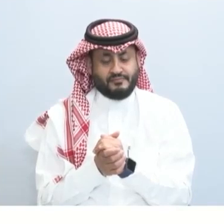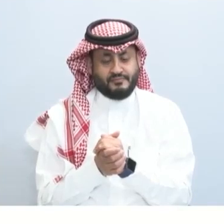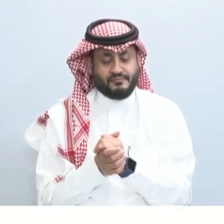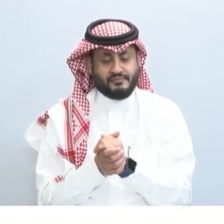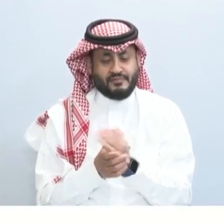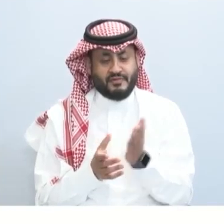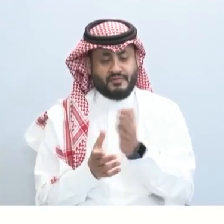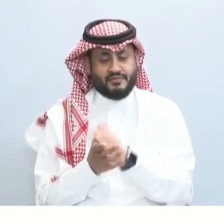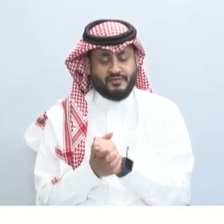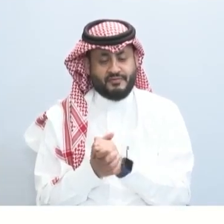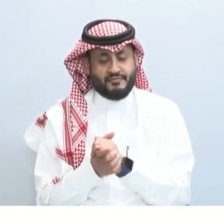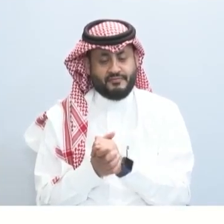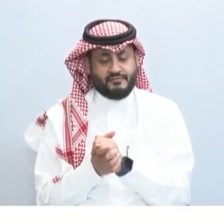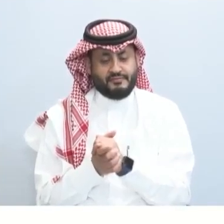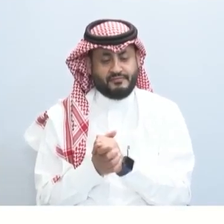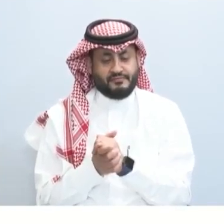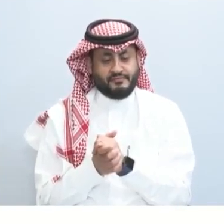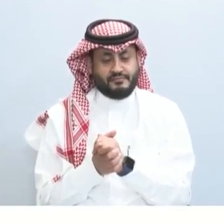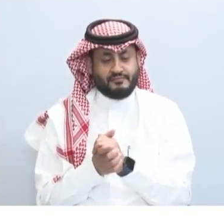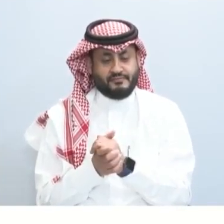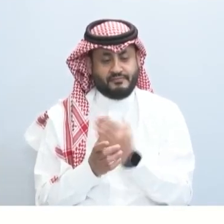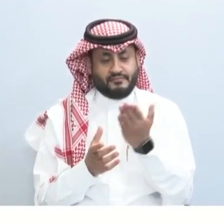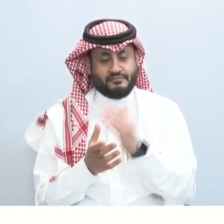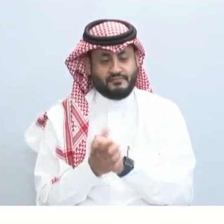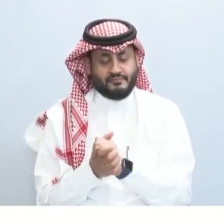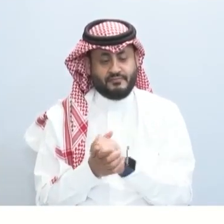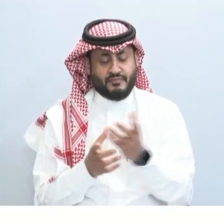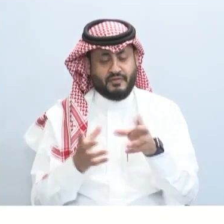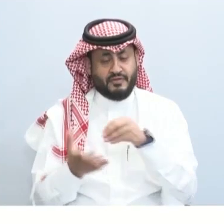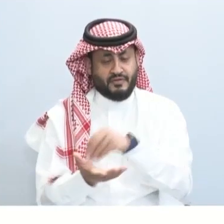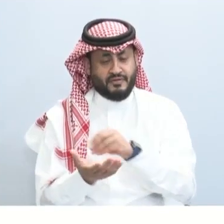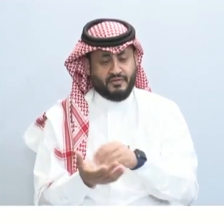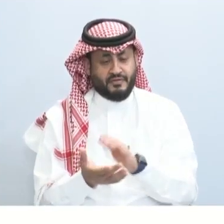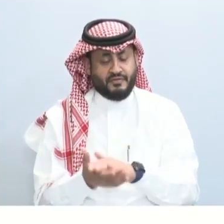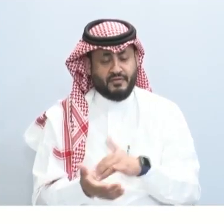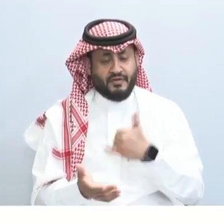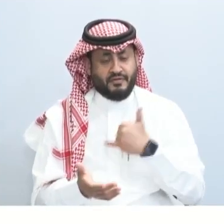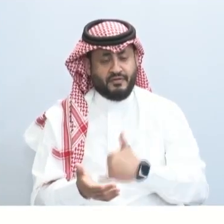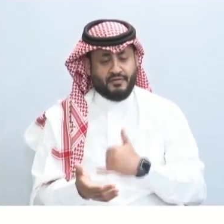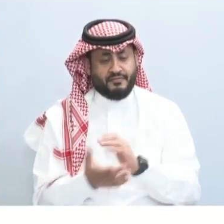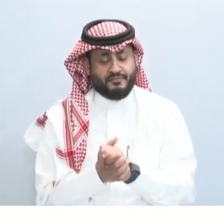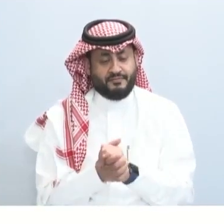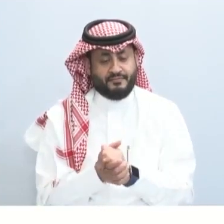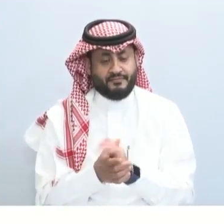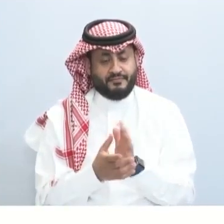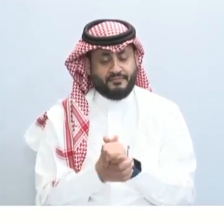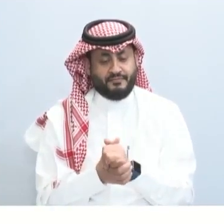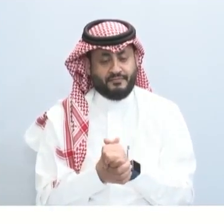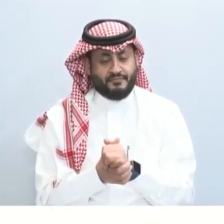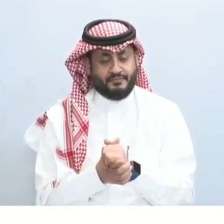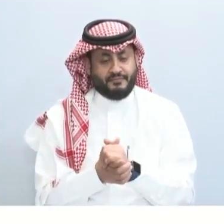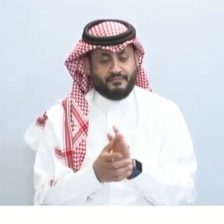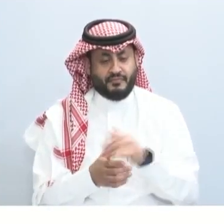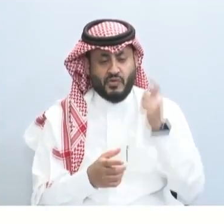our question and know how to answer. So here we have places like Najran, and we